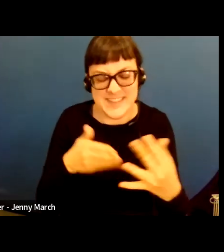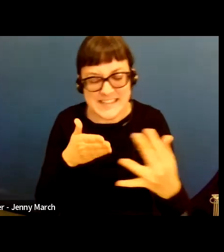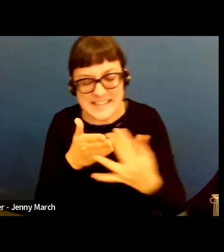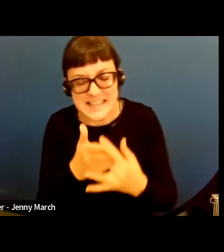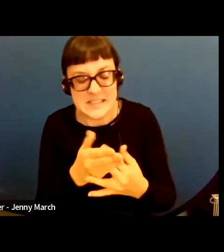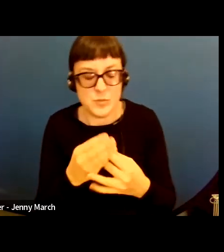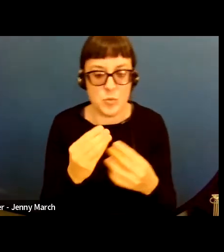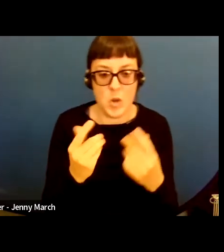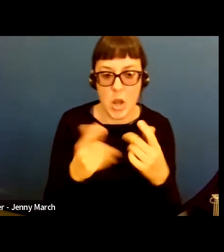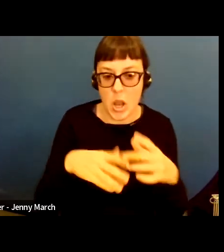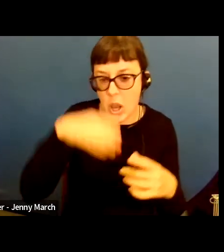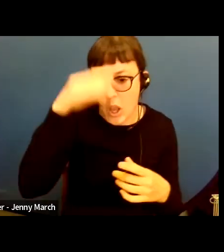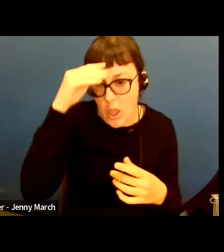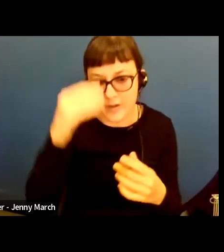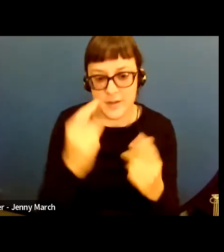universal design for learning.